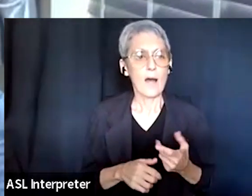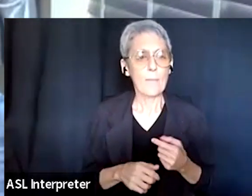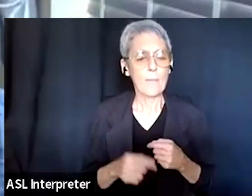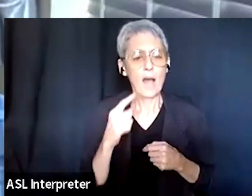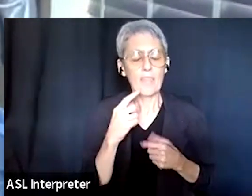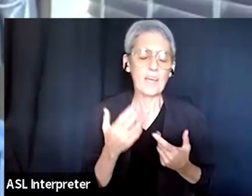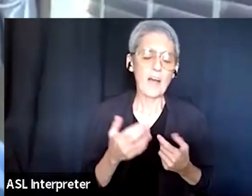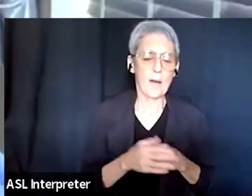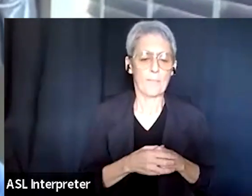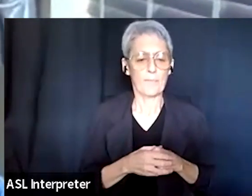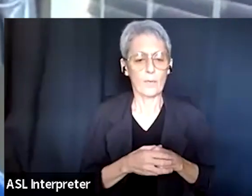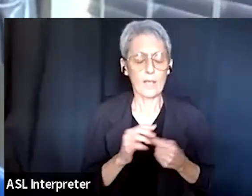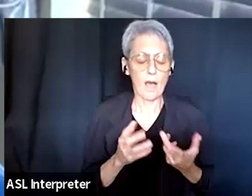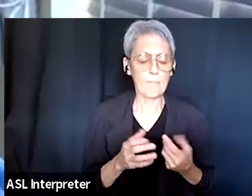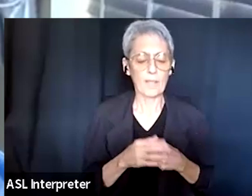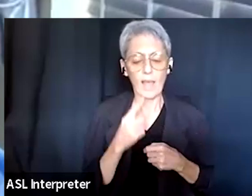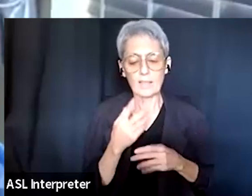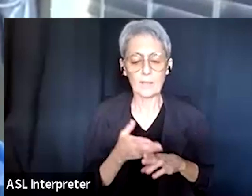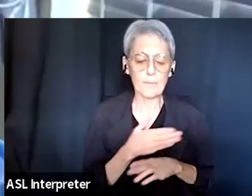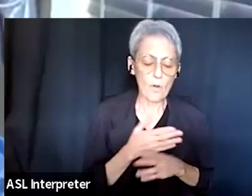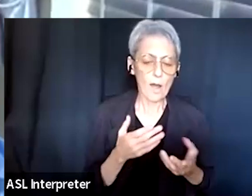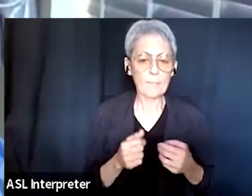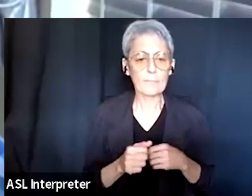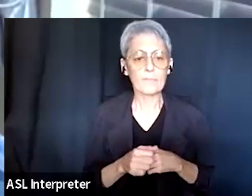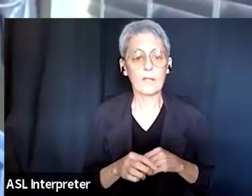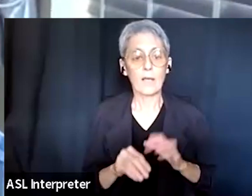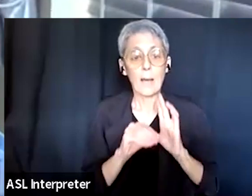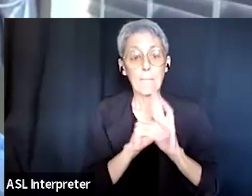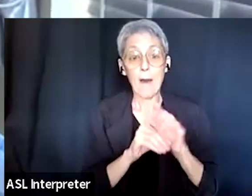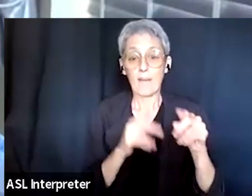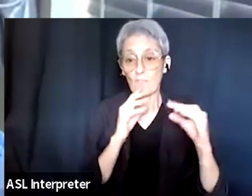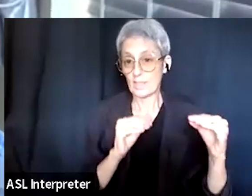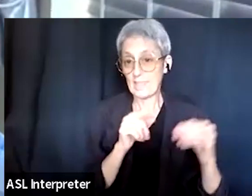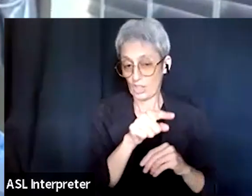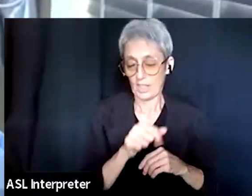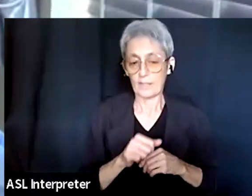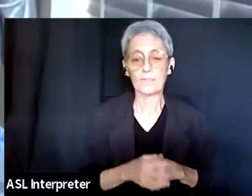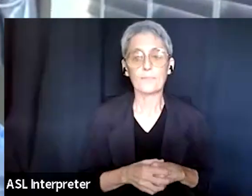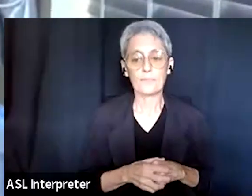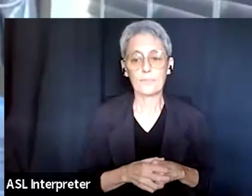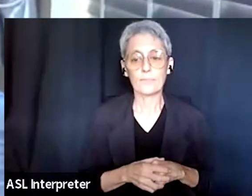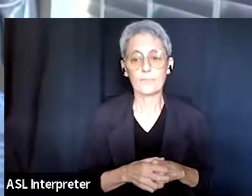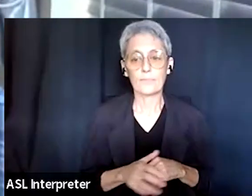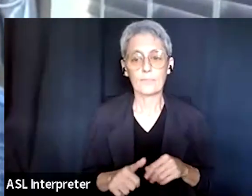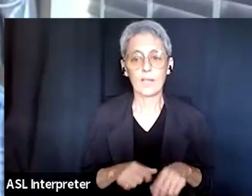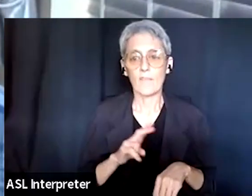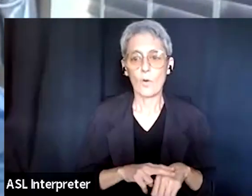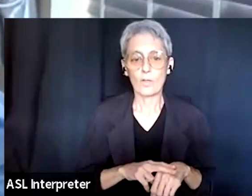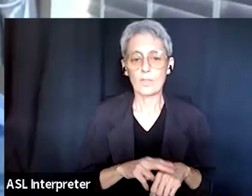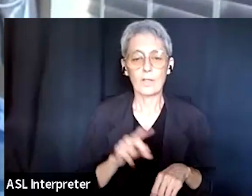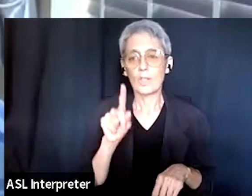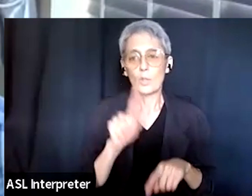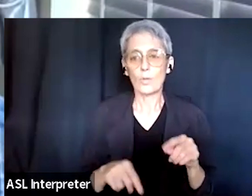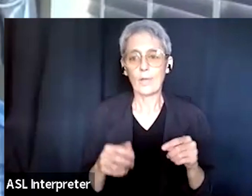as I was saying earlier, it's a model of teaching. Now, of course, you can't completely separate learning